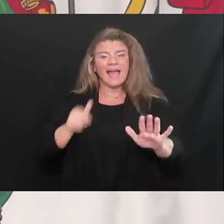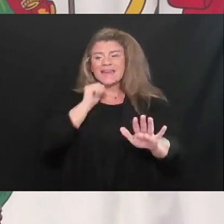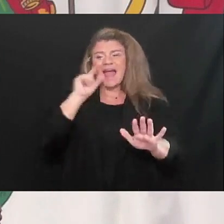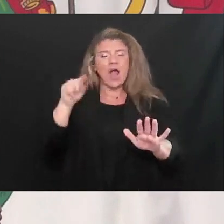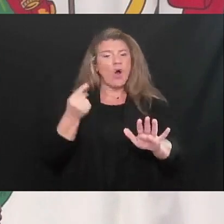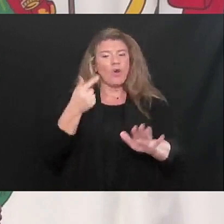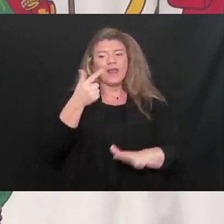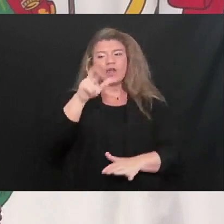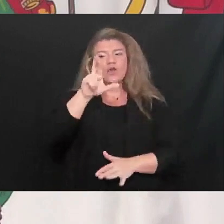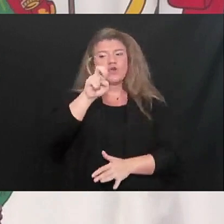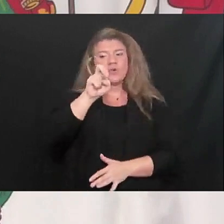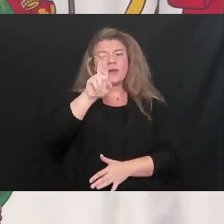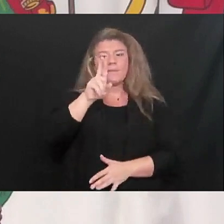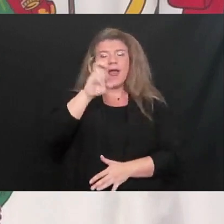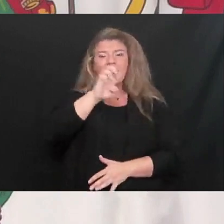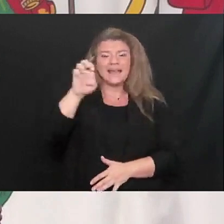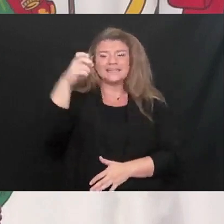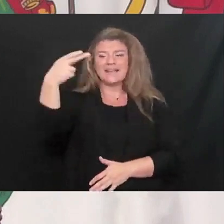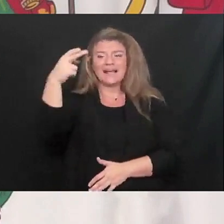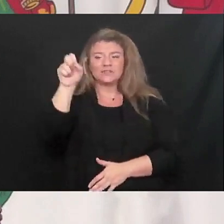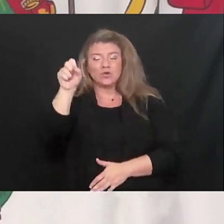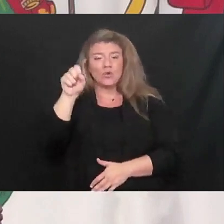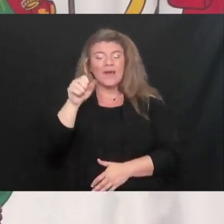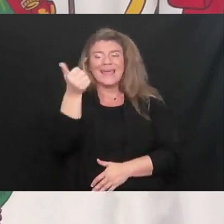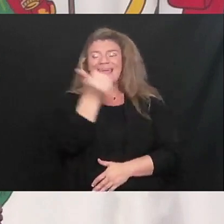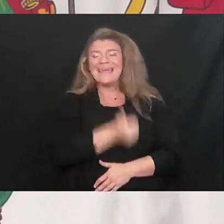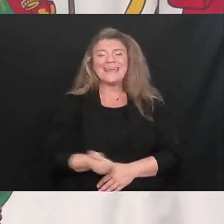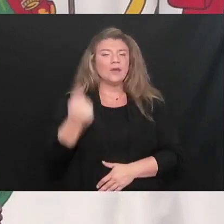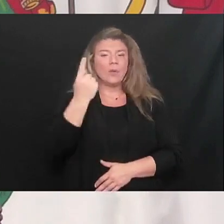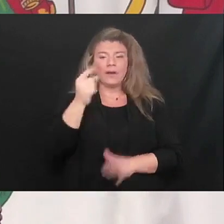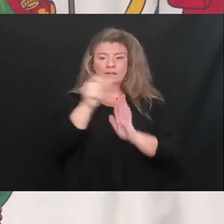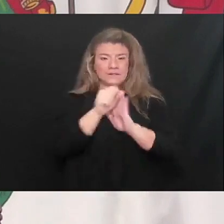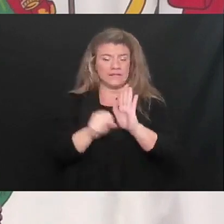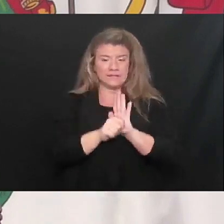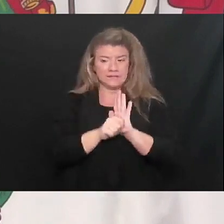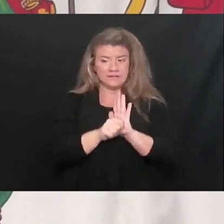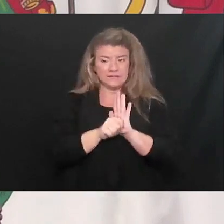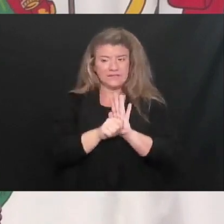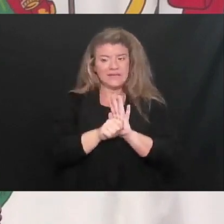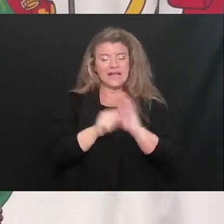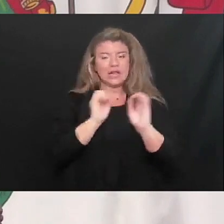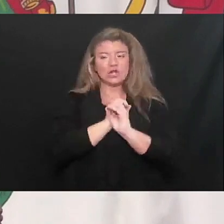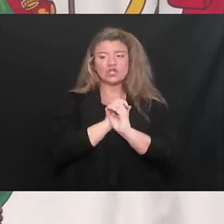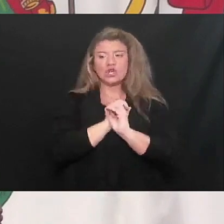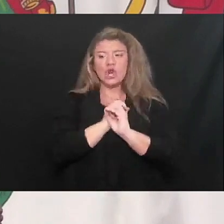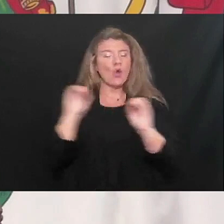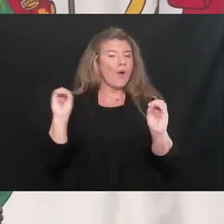East High School, but kids anywhere and everywhere in this state. There's no way